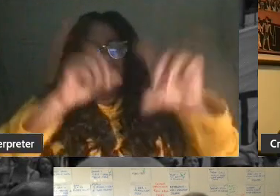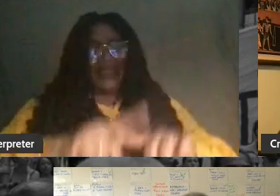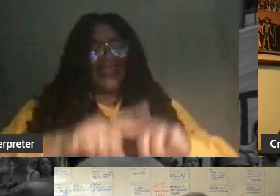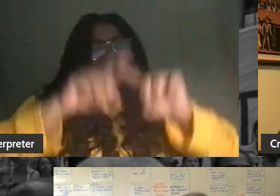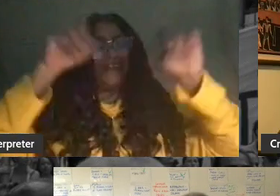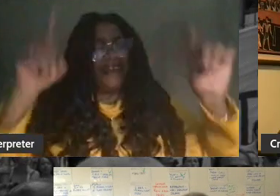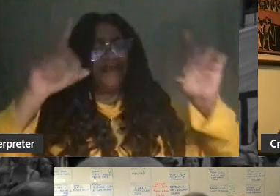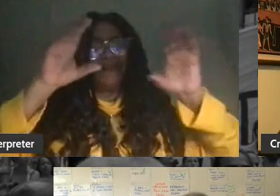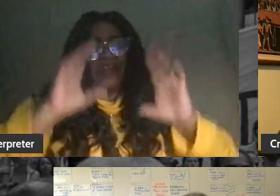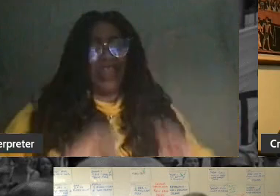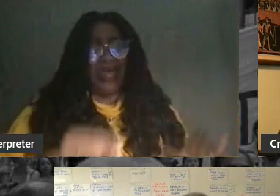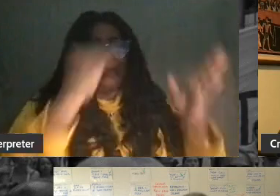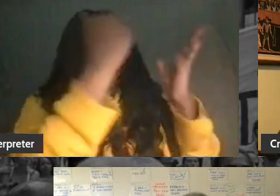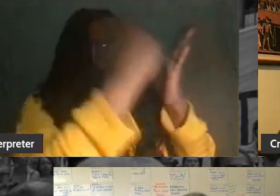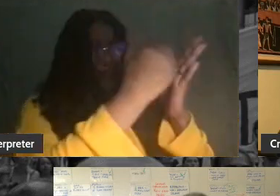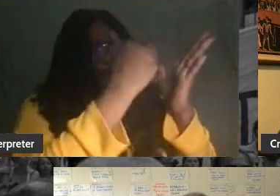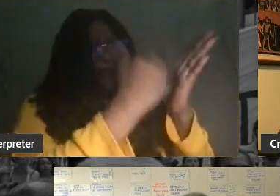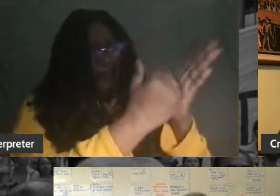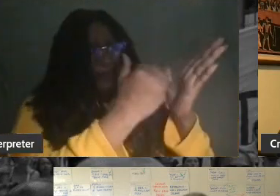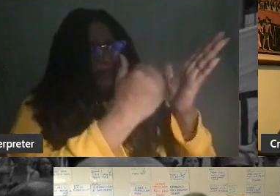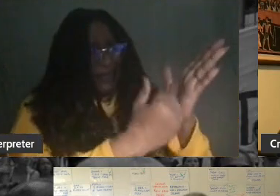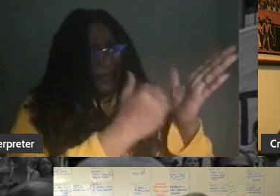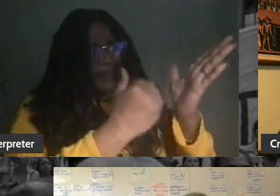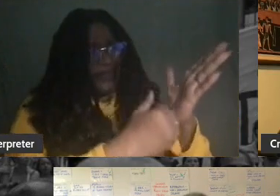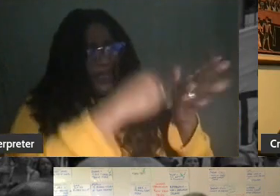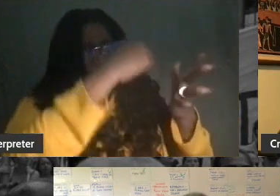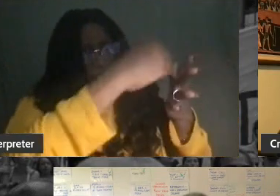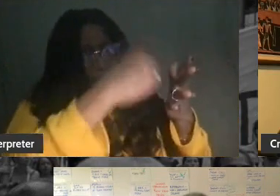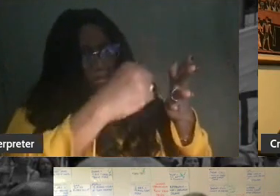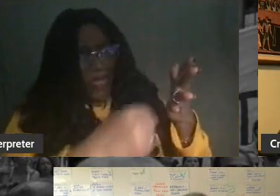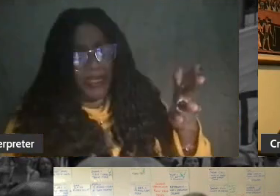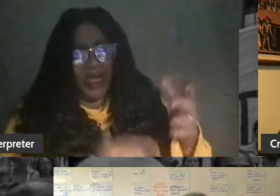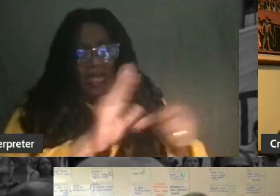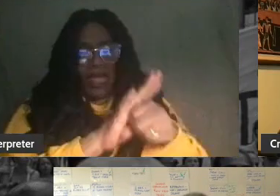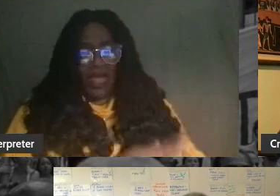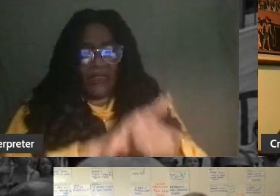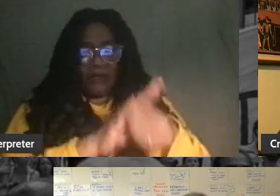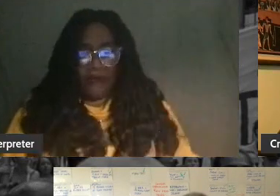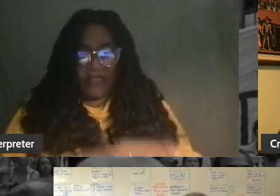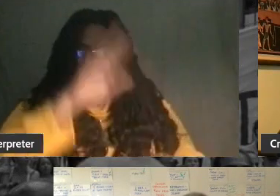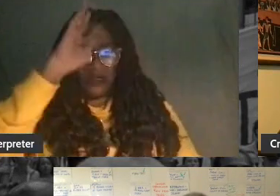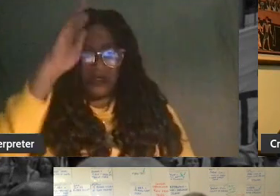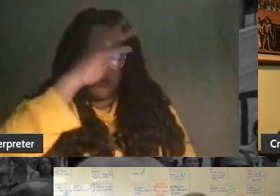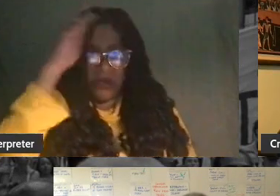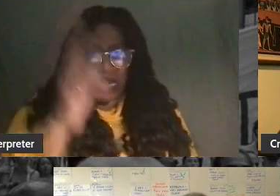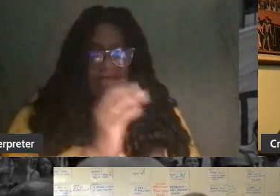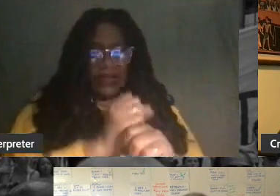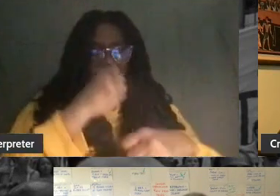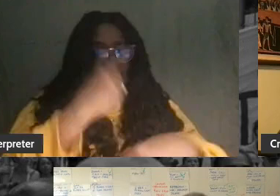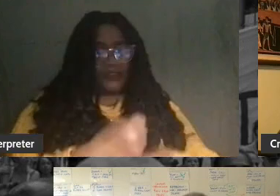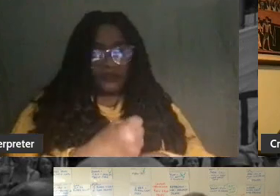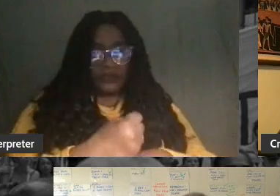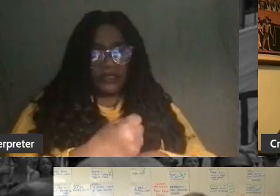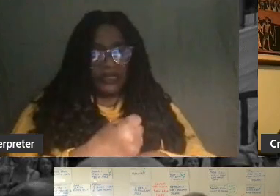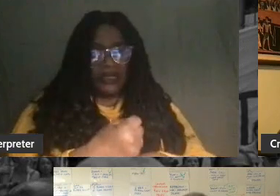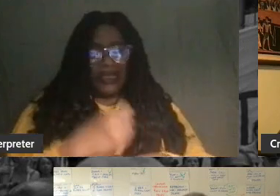clients on their list. The pressure on them to produce a bottom line became almost untenable.